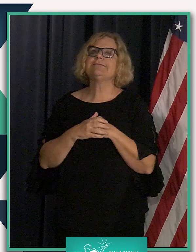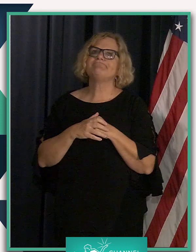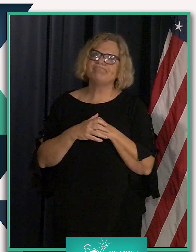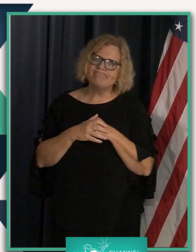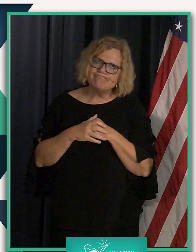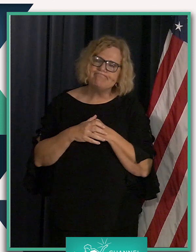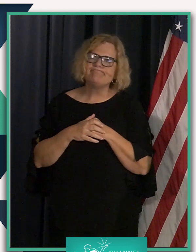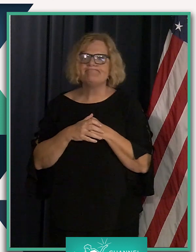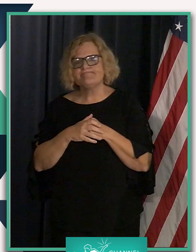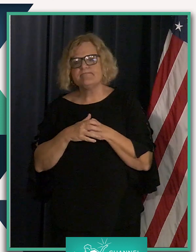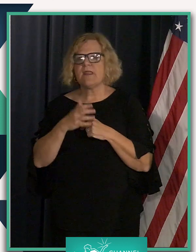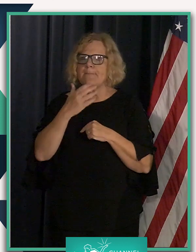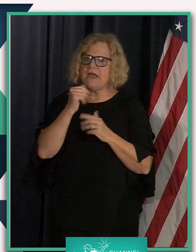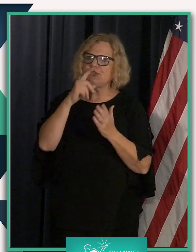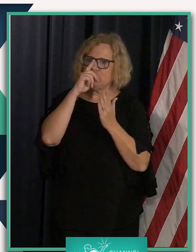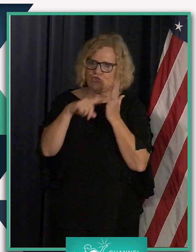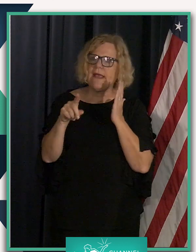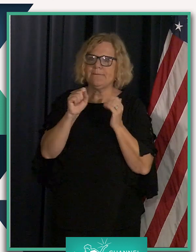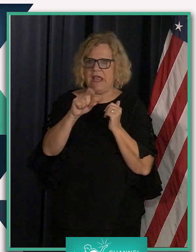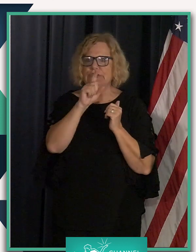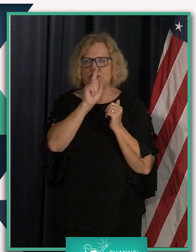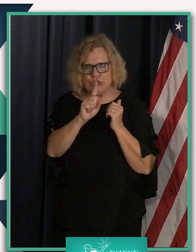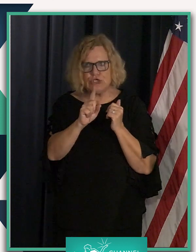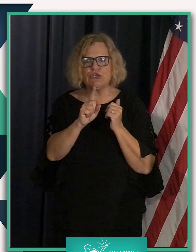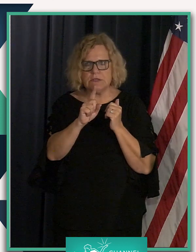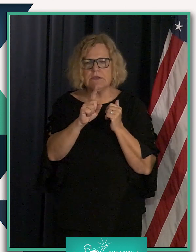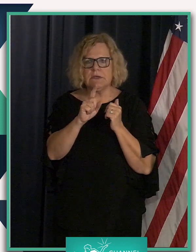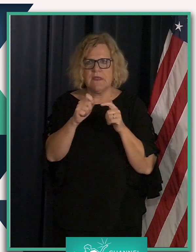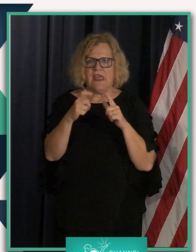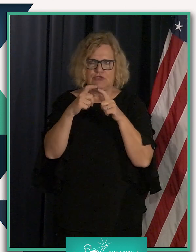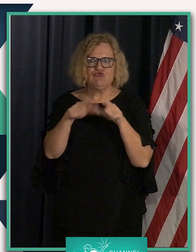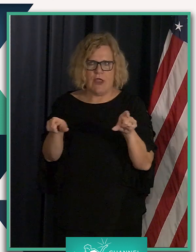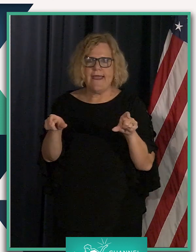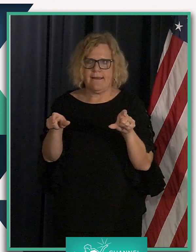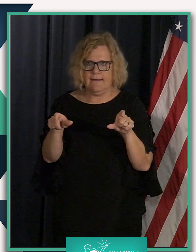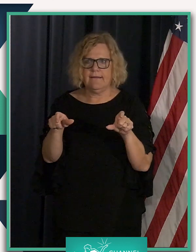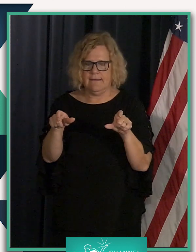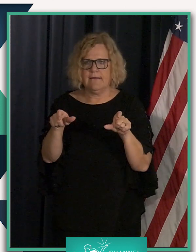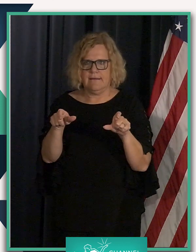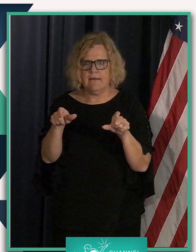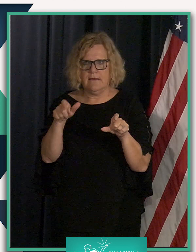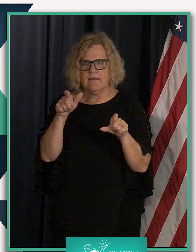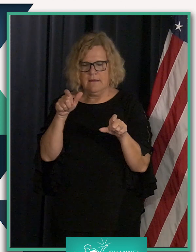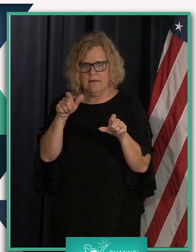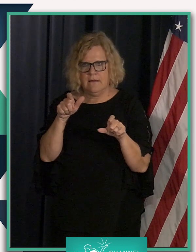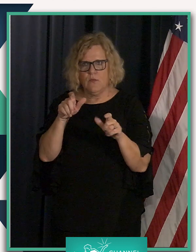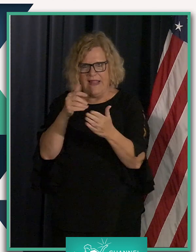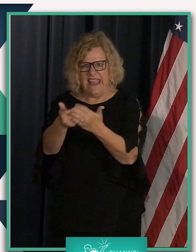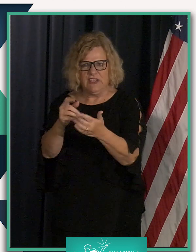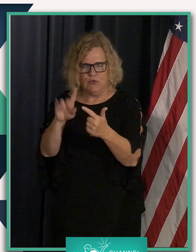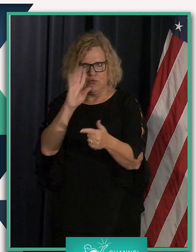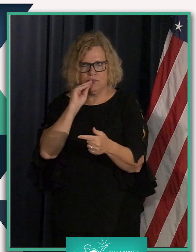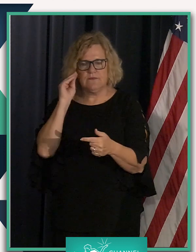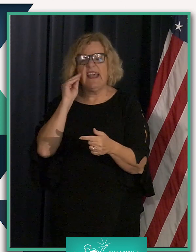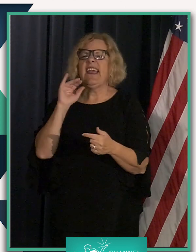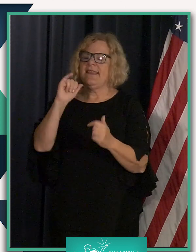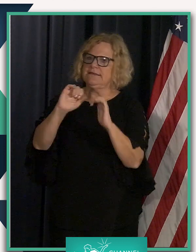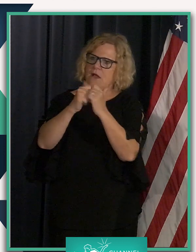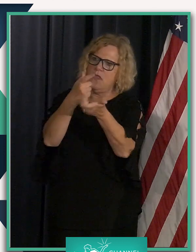some things that you may need to do to make sure that that check catches up to you. That's how the